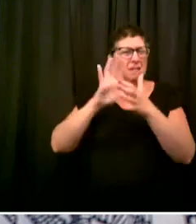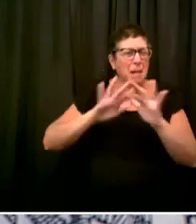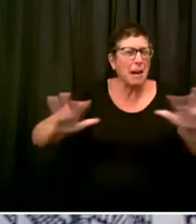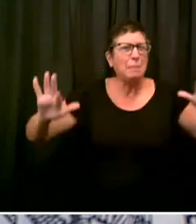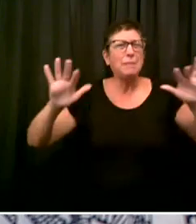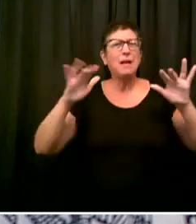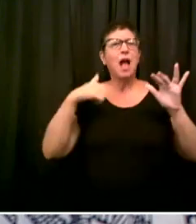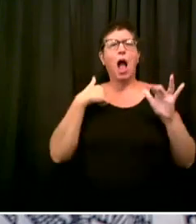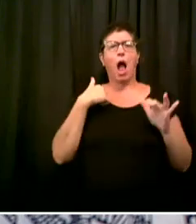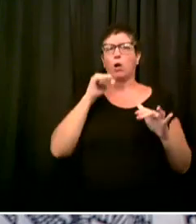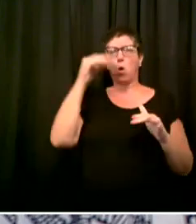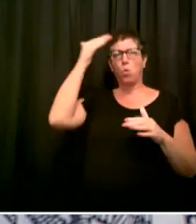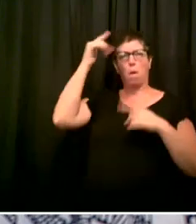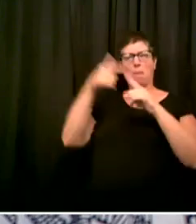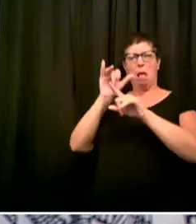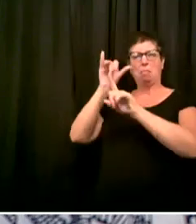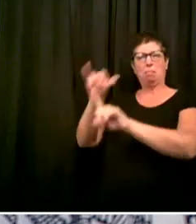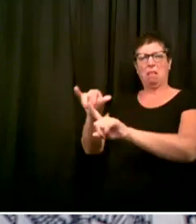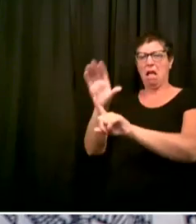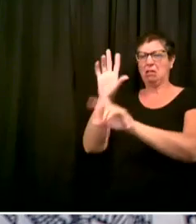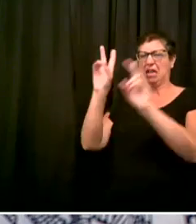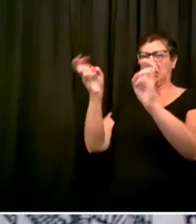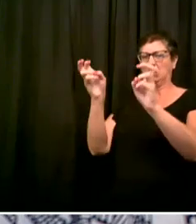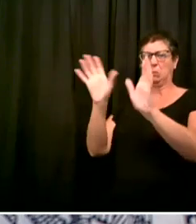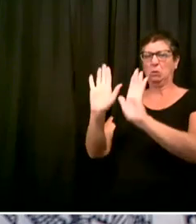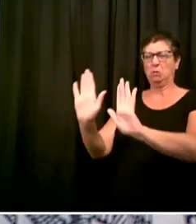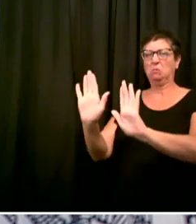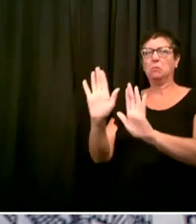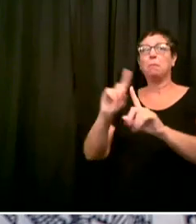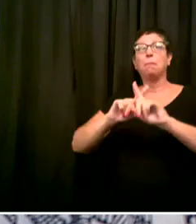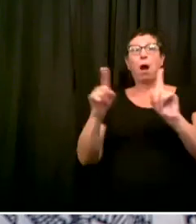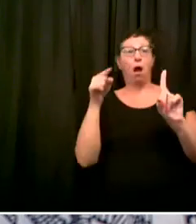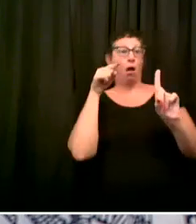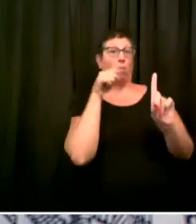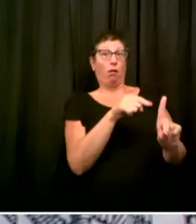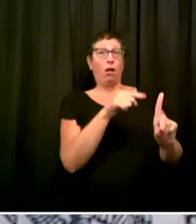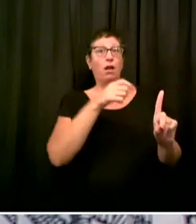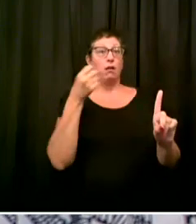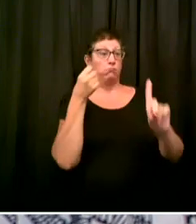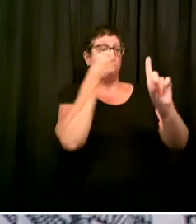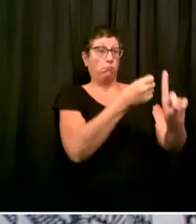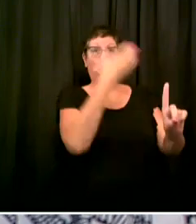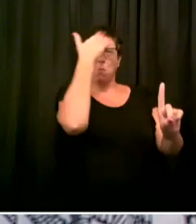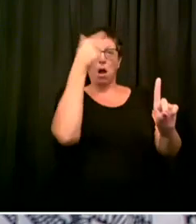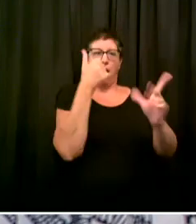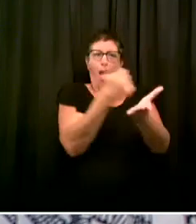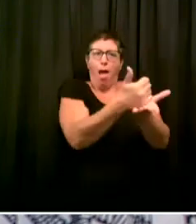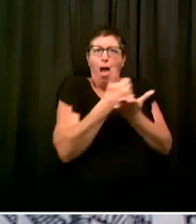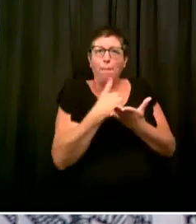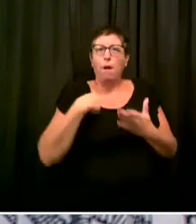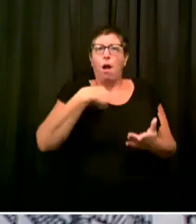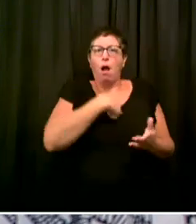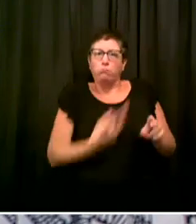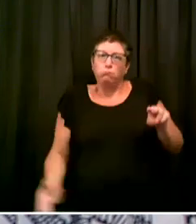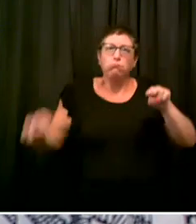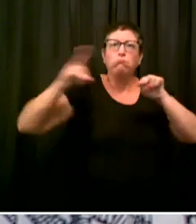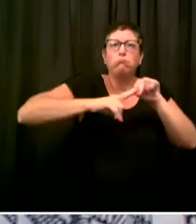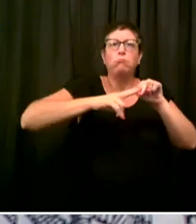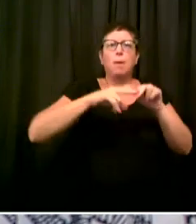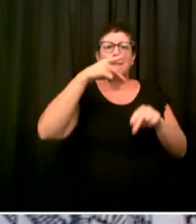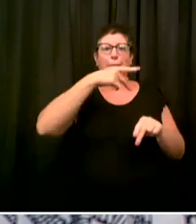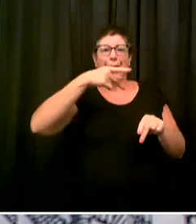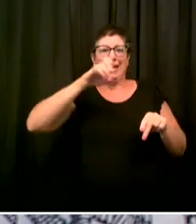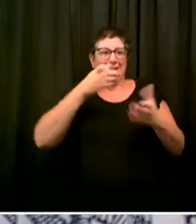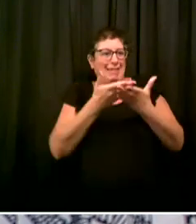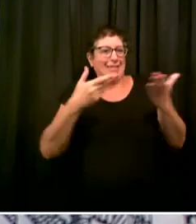could help get us PPE were put into the same exact process because we needed the help desperately. You remember that we were at a point where we were